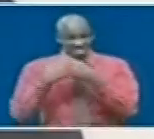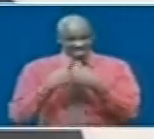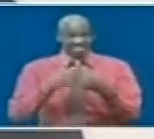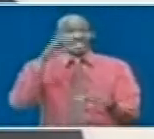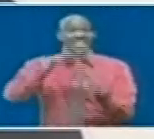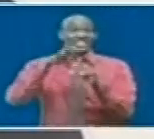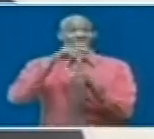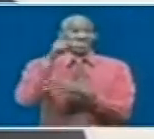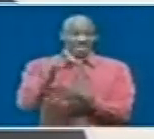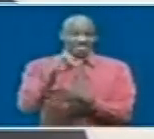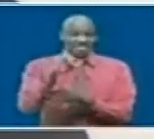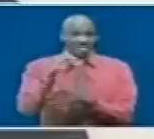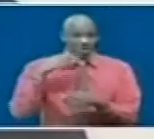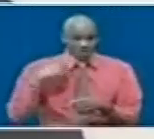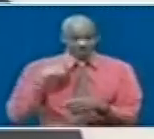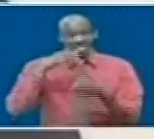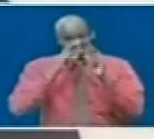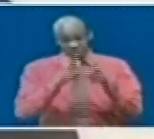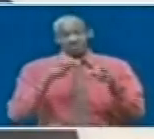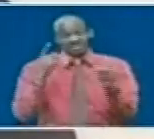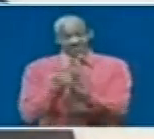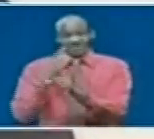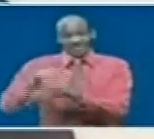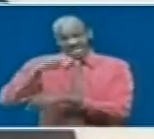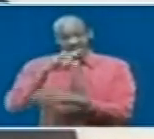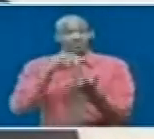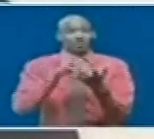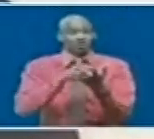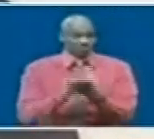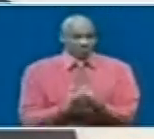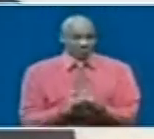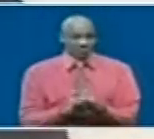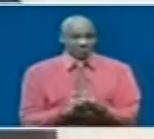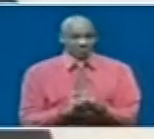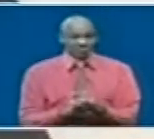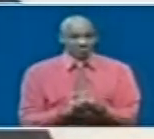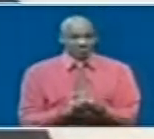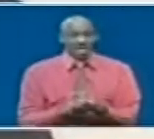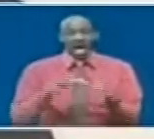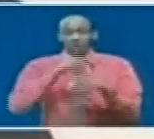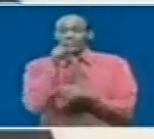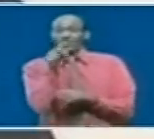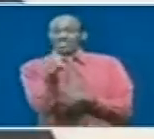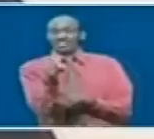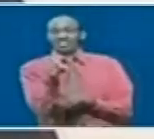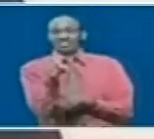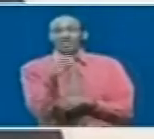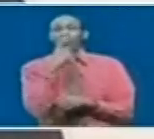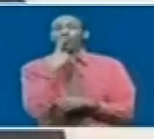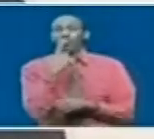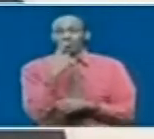elections of the results of various positions. Out of these